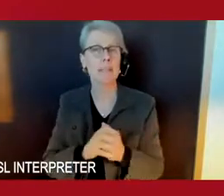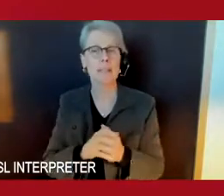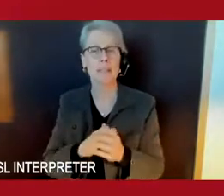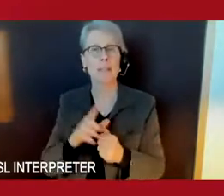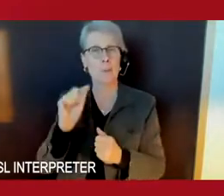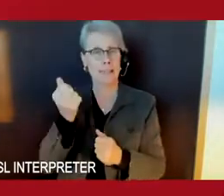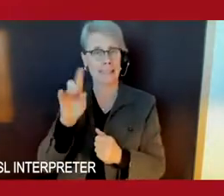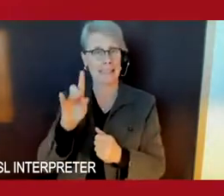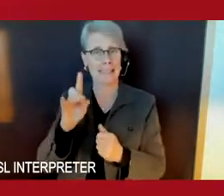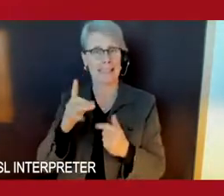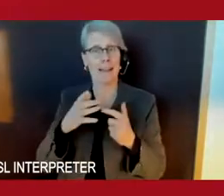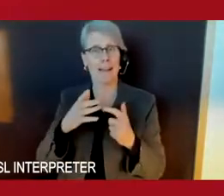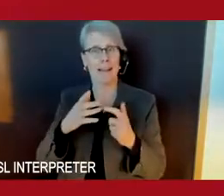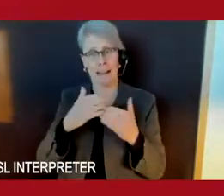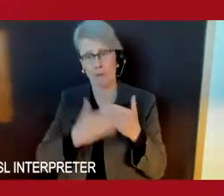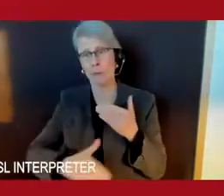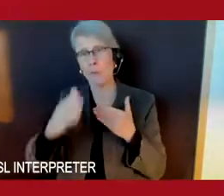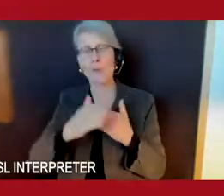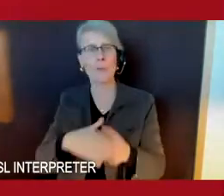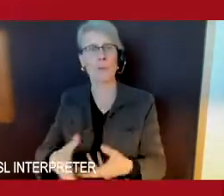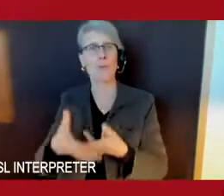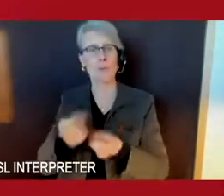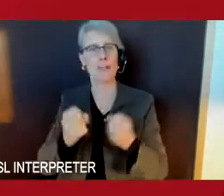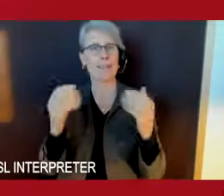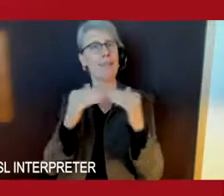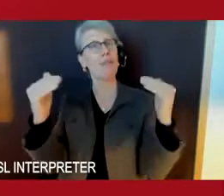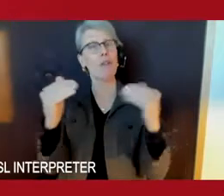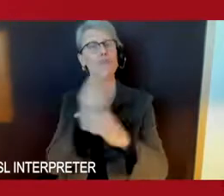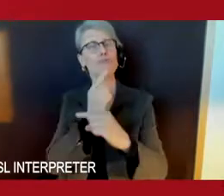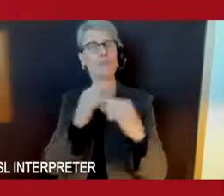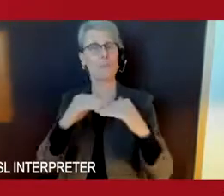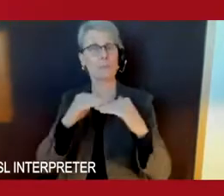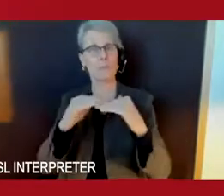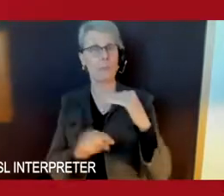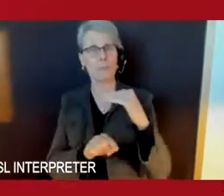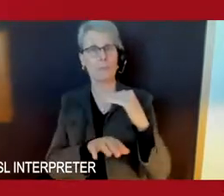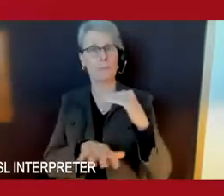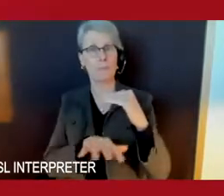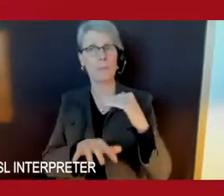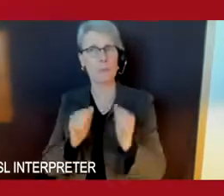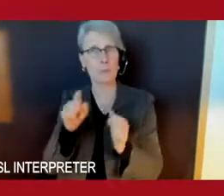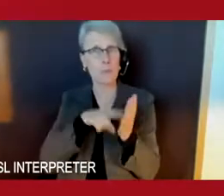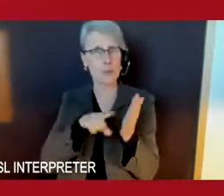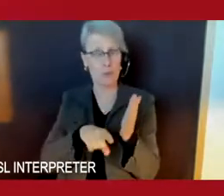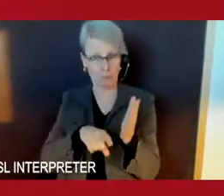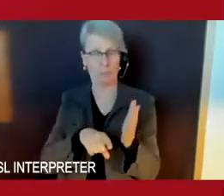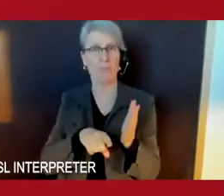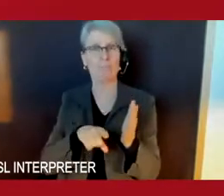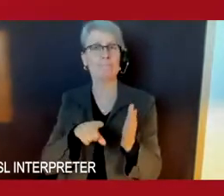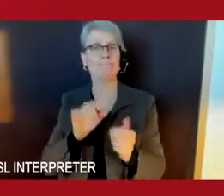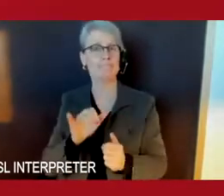Where after in 2018, we went under the threshold of trust, and we are now seen in